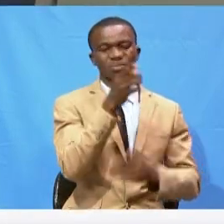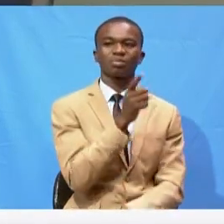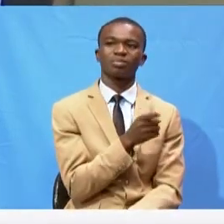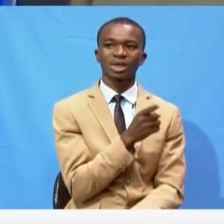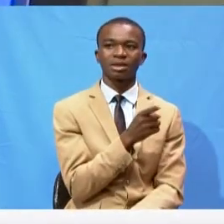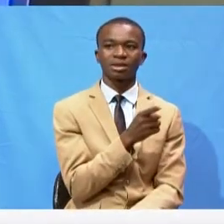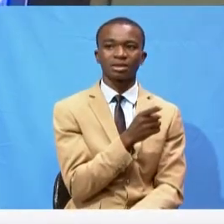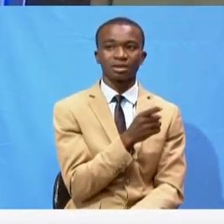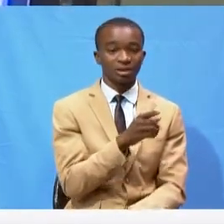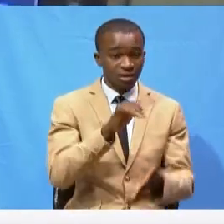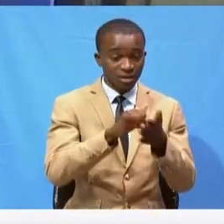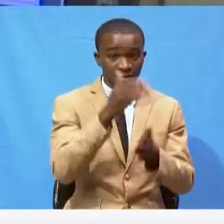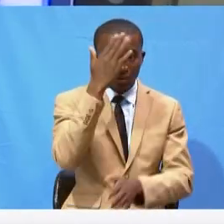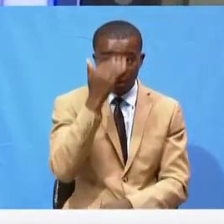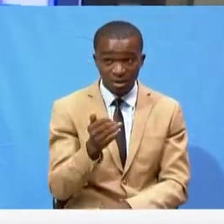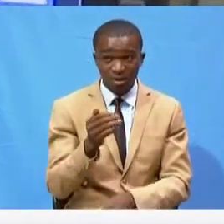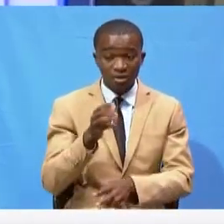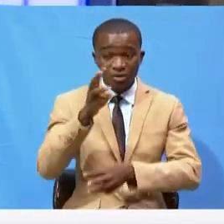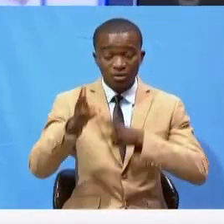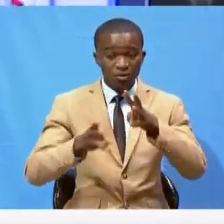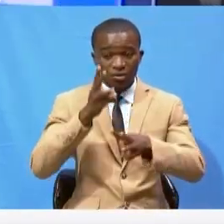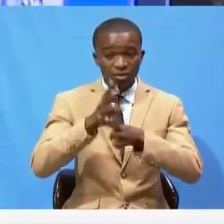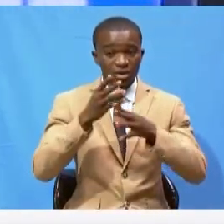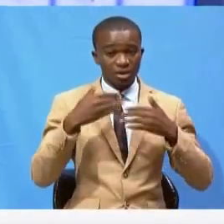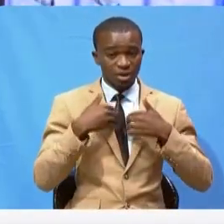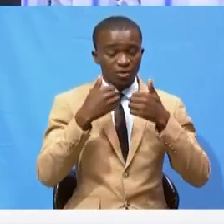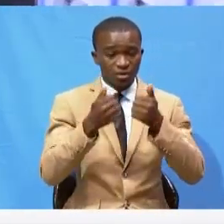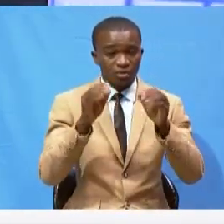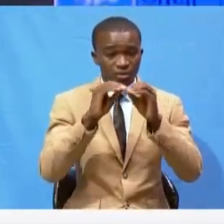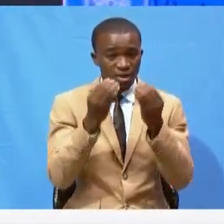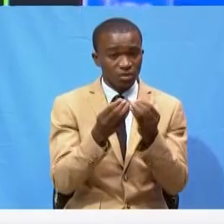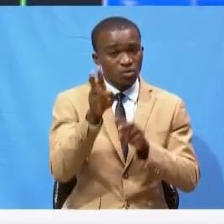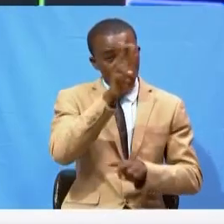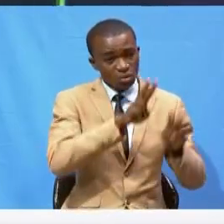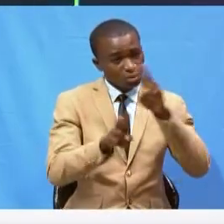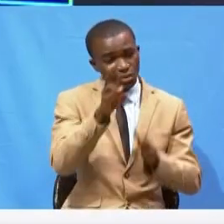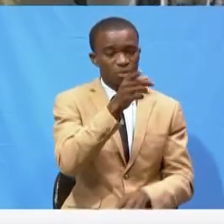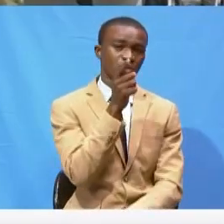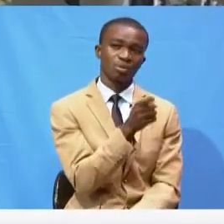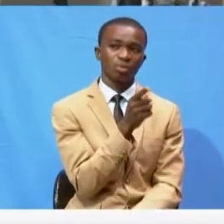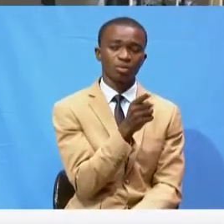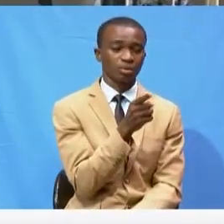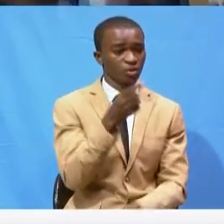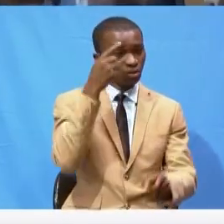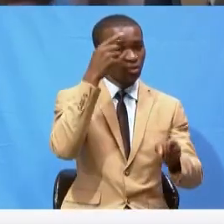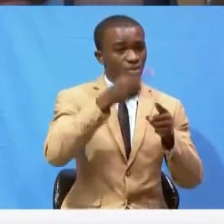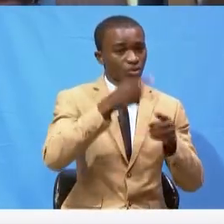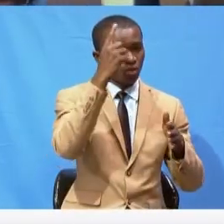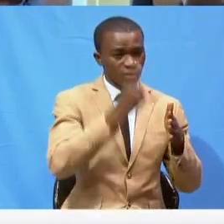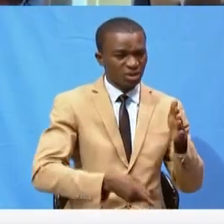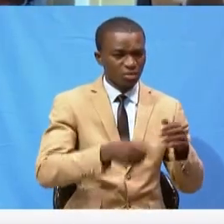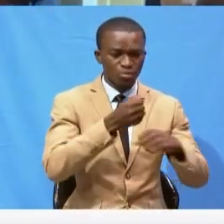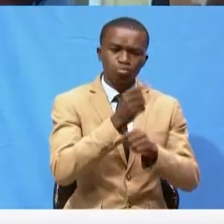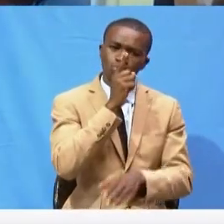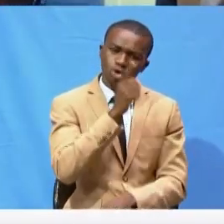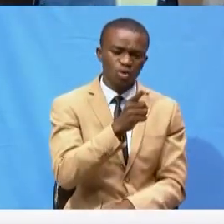this background that 114 out of 116 women are screened for HPV at UTH, nearing the goal of vaccinating 70% of